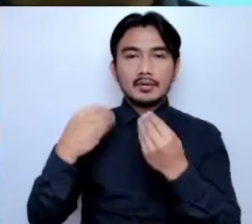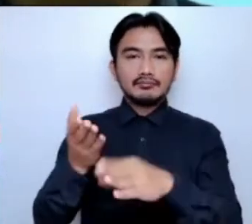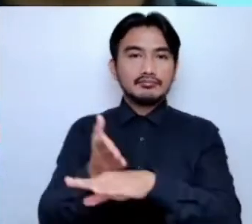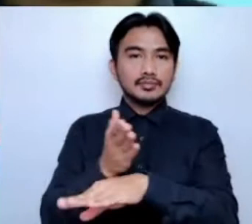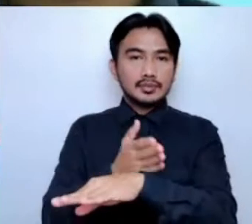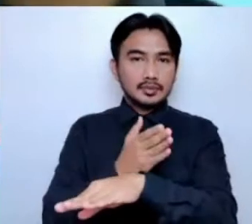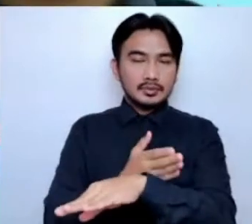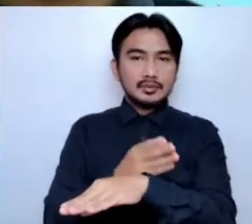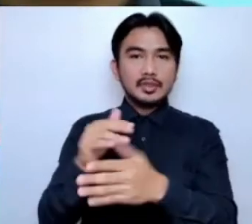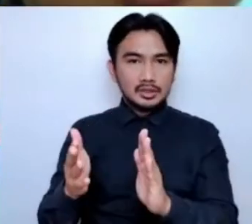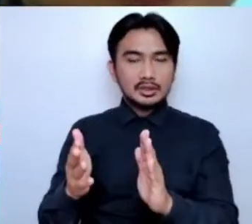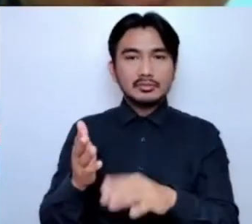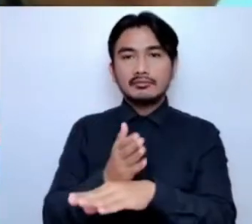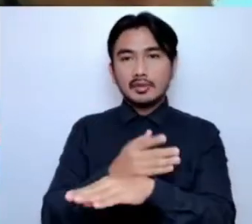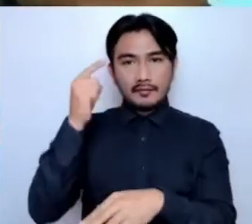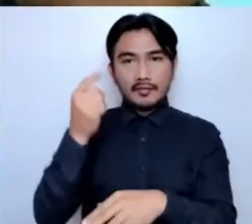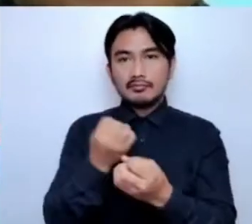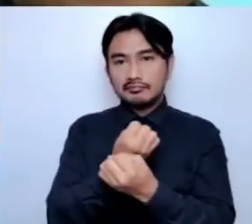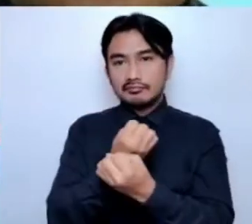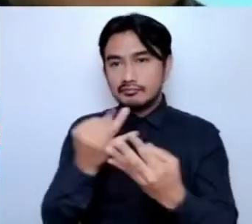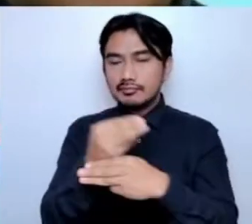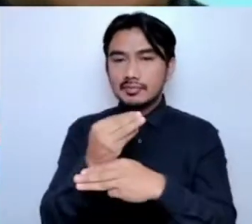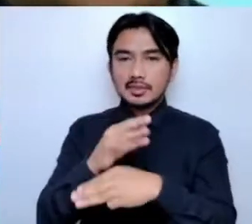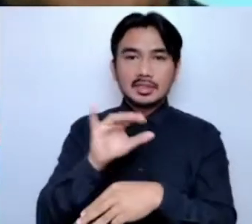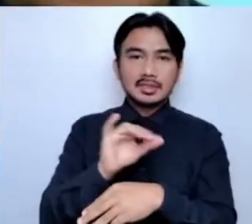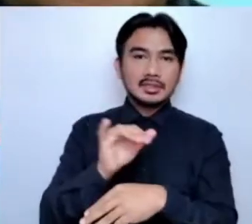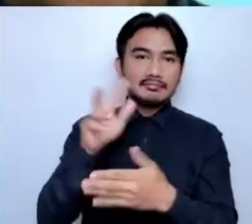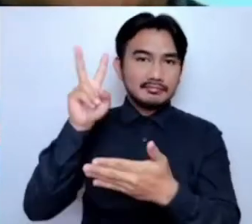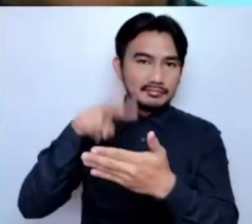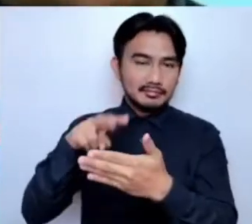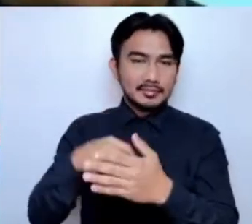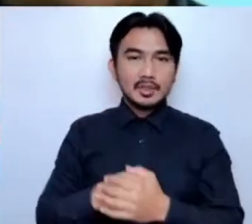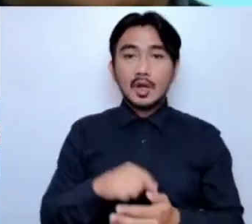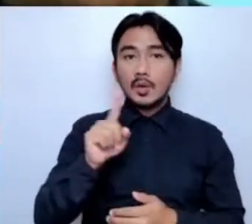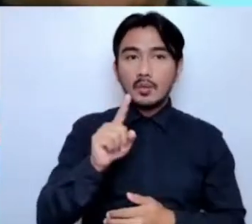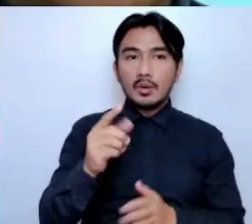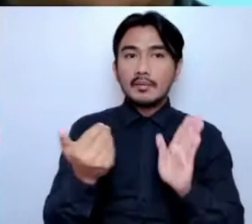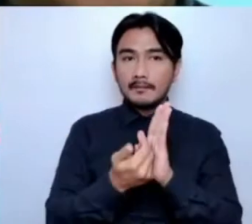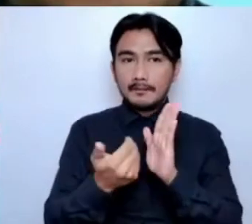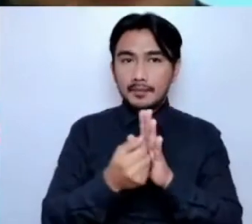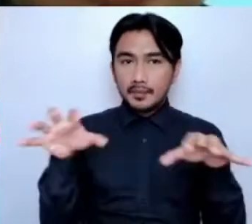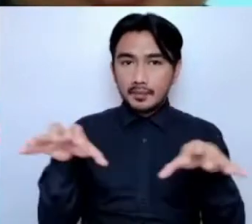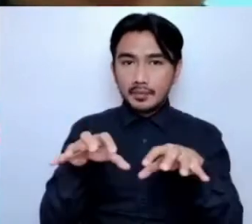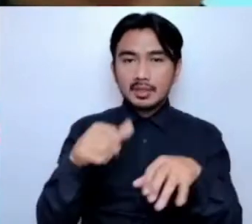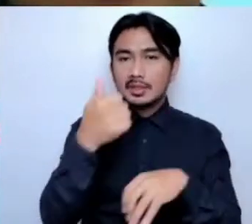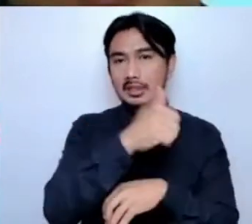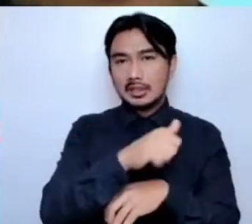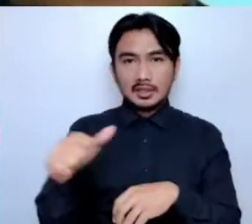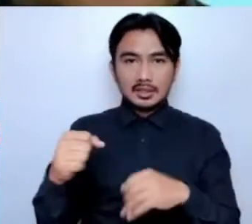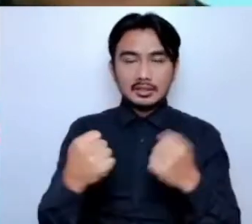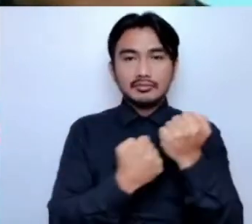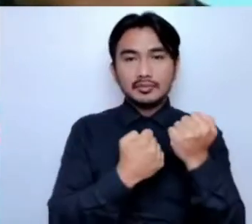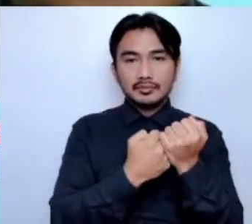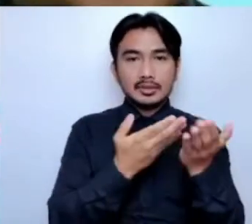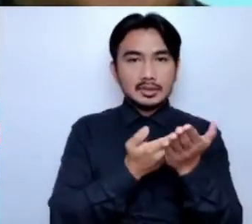literacy and numeracy. Your MOV here is any supplementary material made